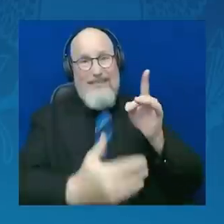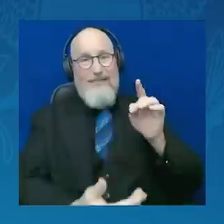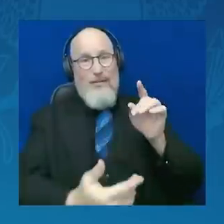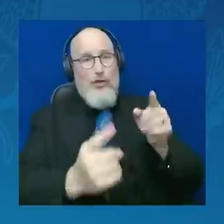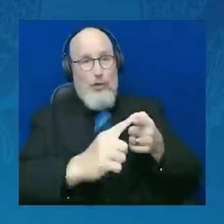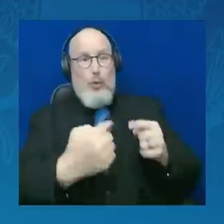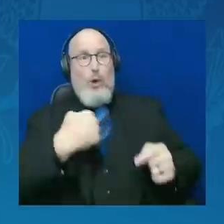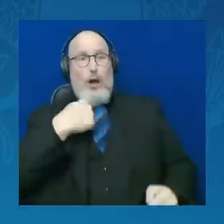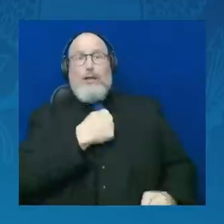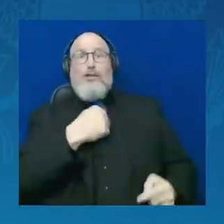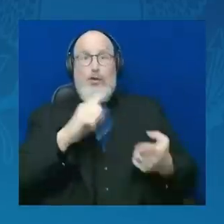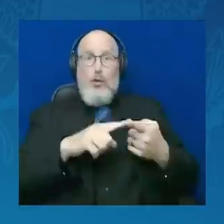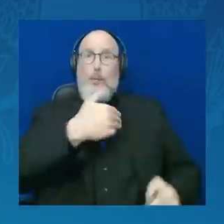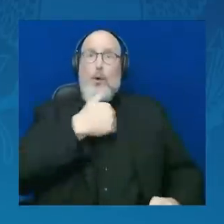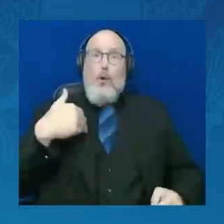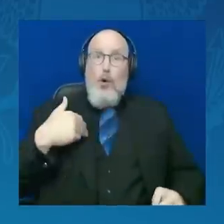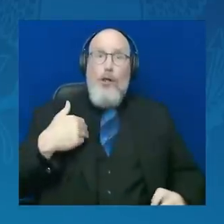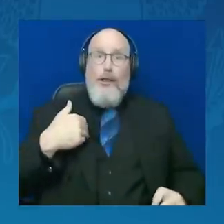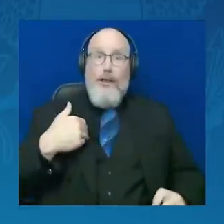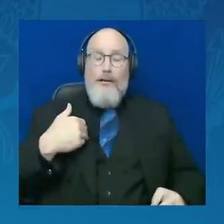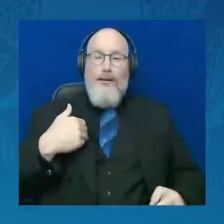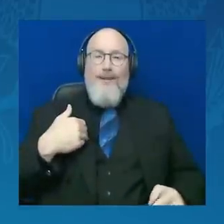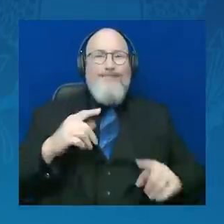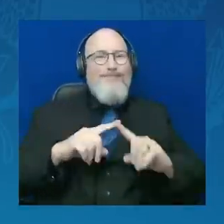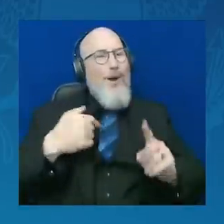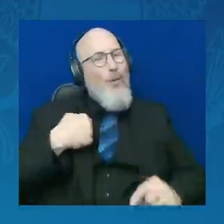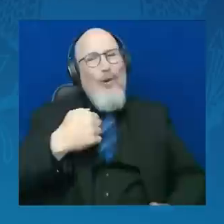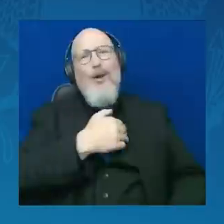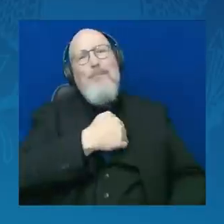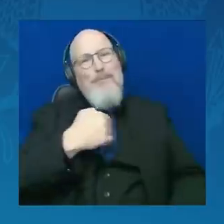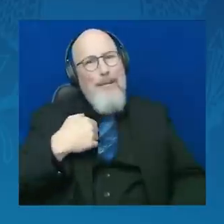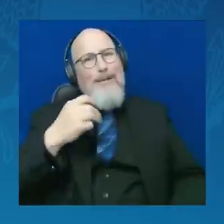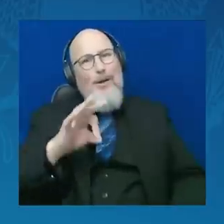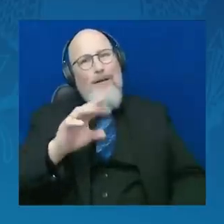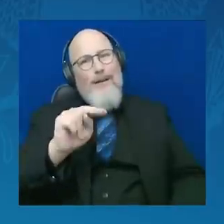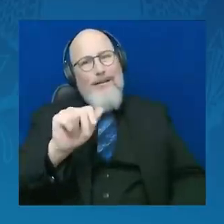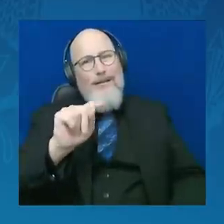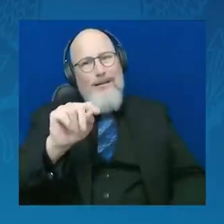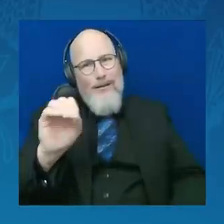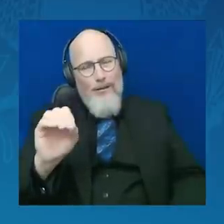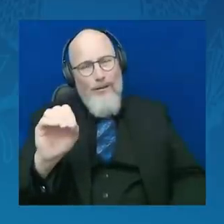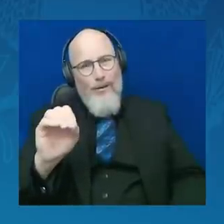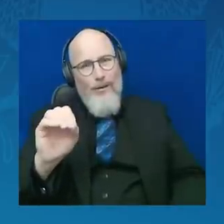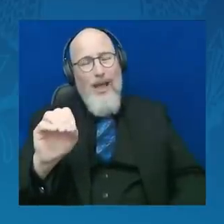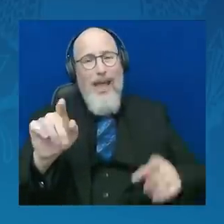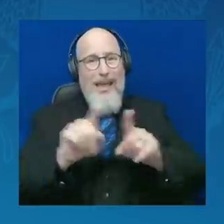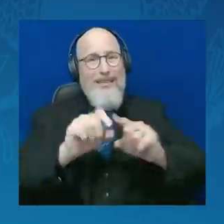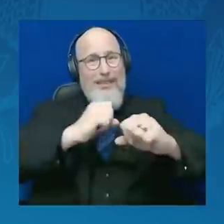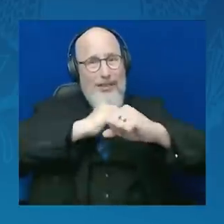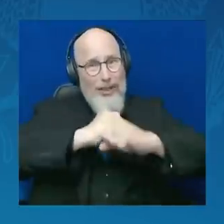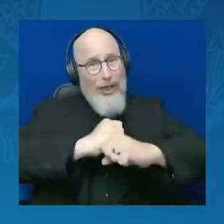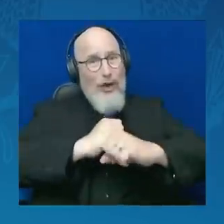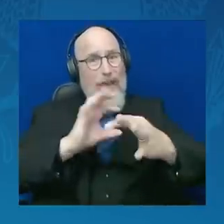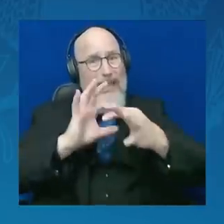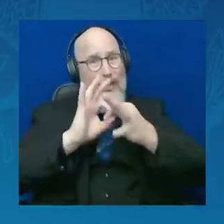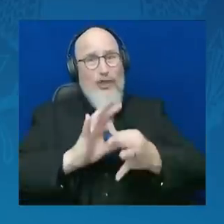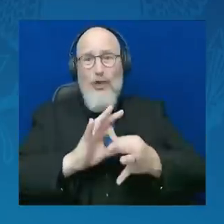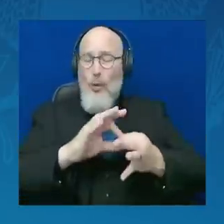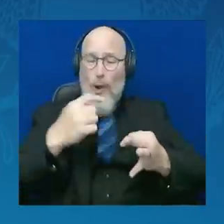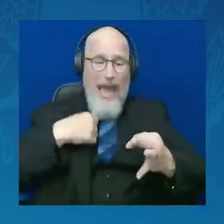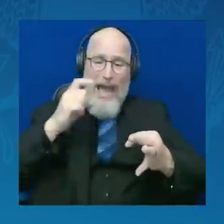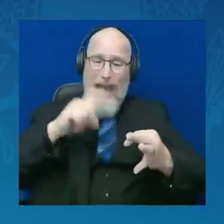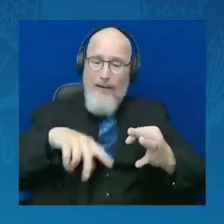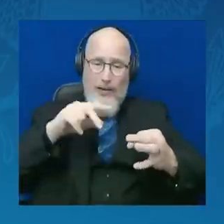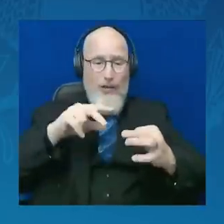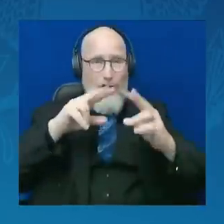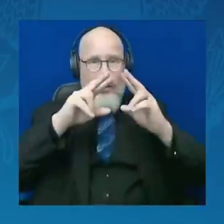we are members of the North Atlantic Alliance, and as far as security-related issues are concerned, we have to look at these not only through our own